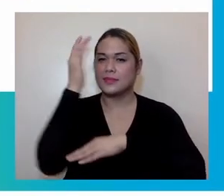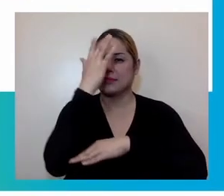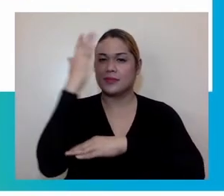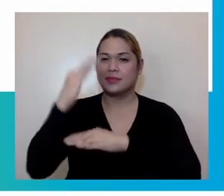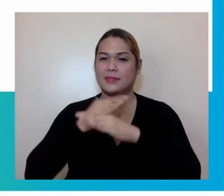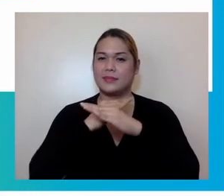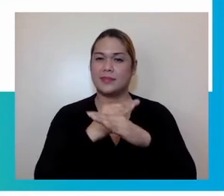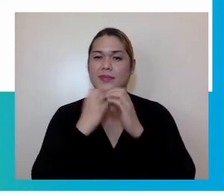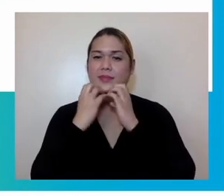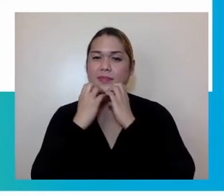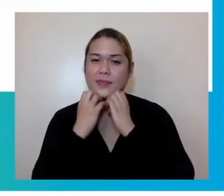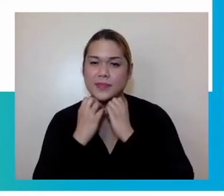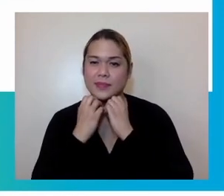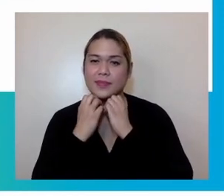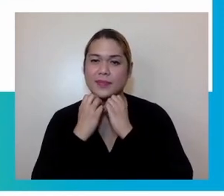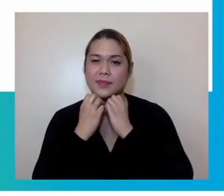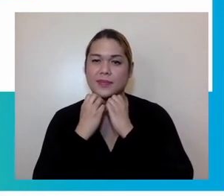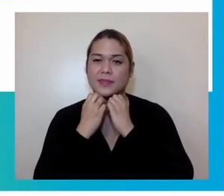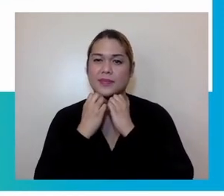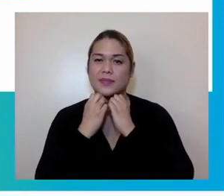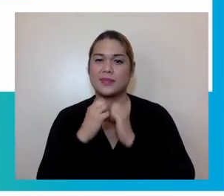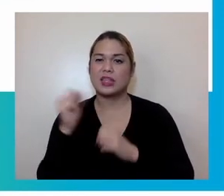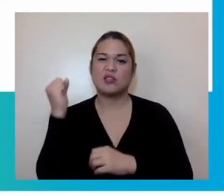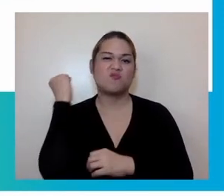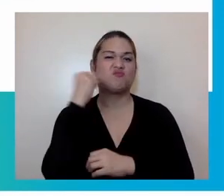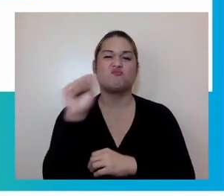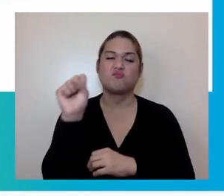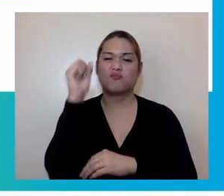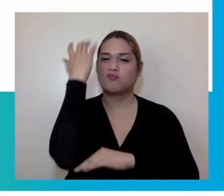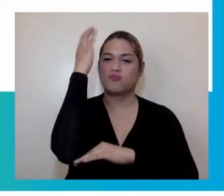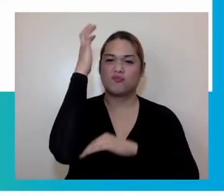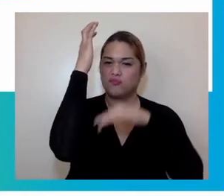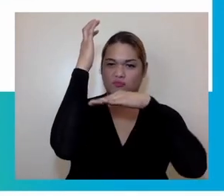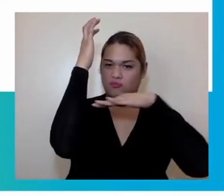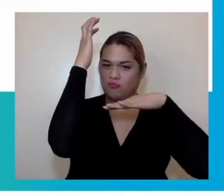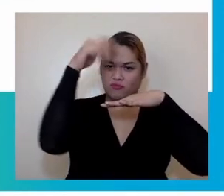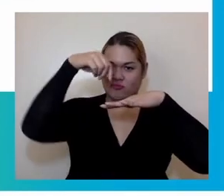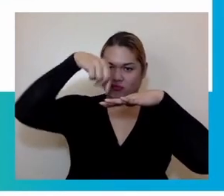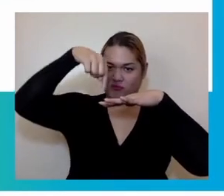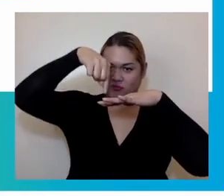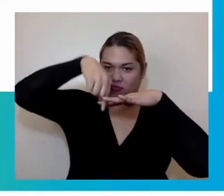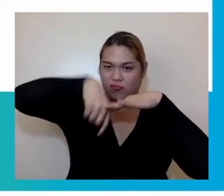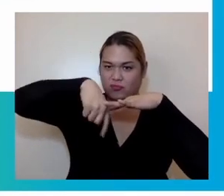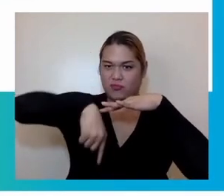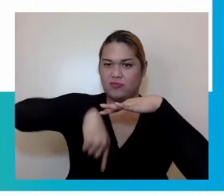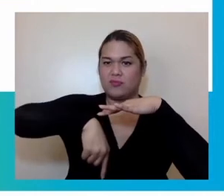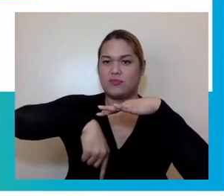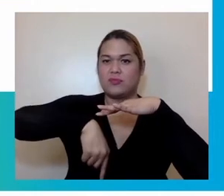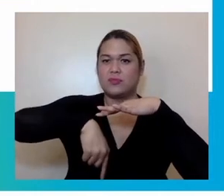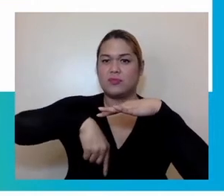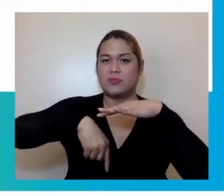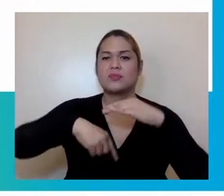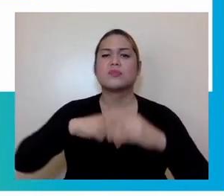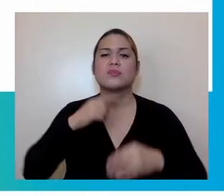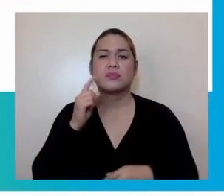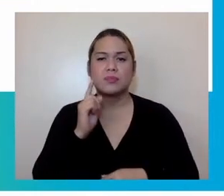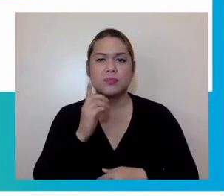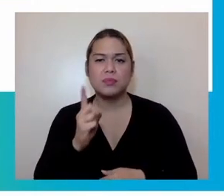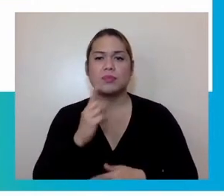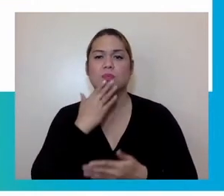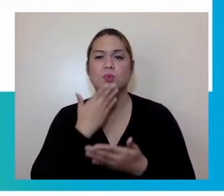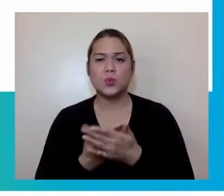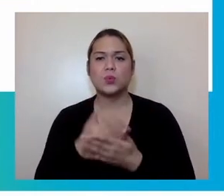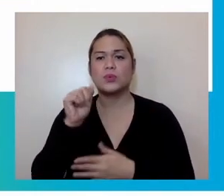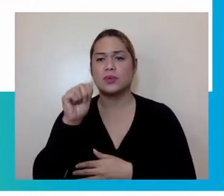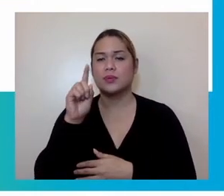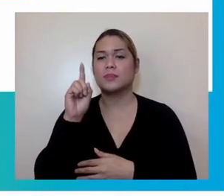means through this support, ADB successfully supported the clear cut of